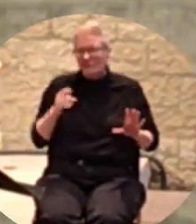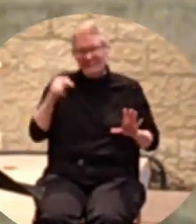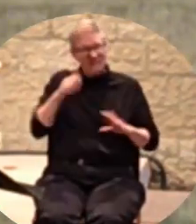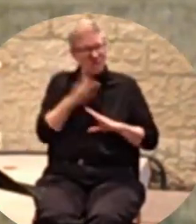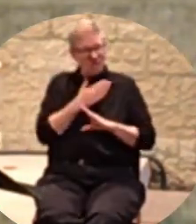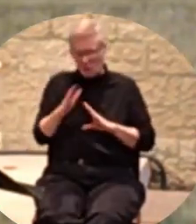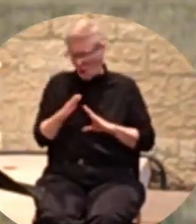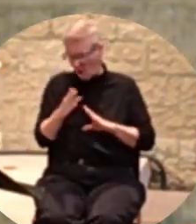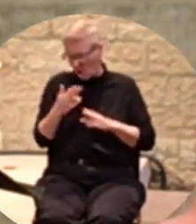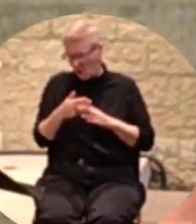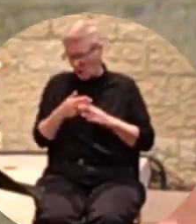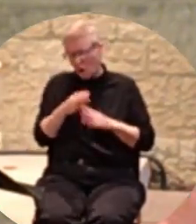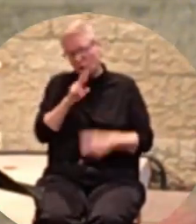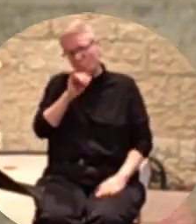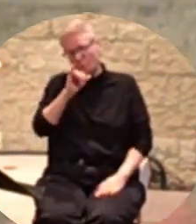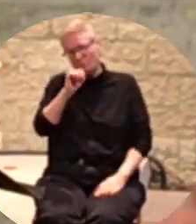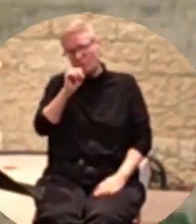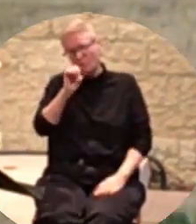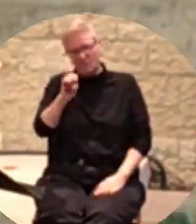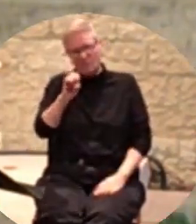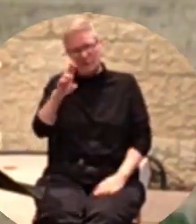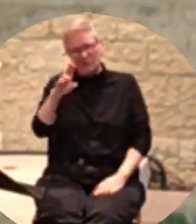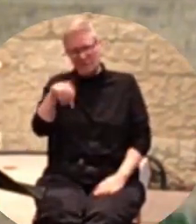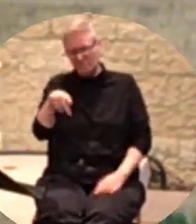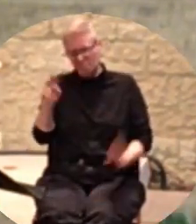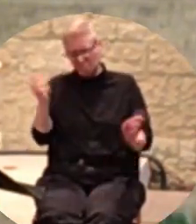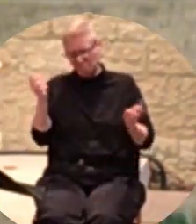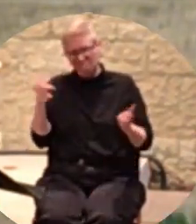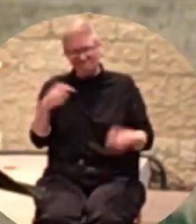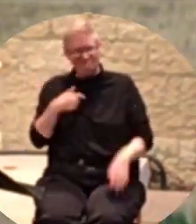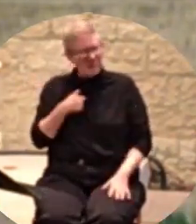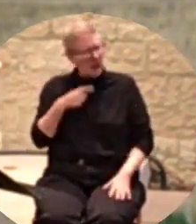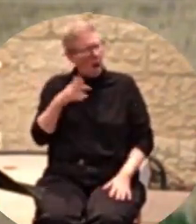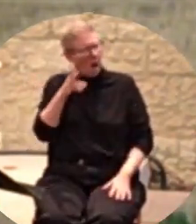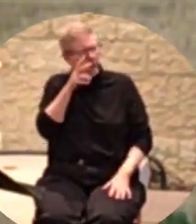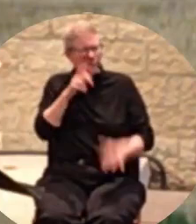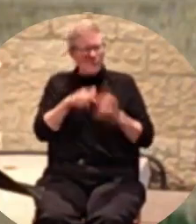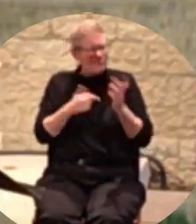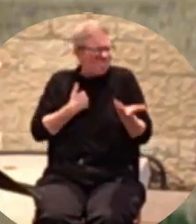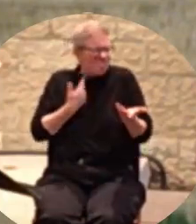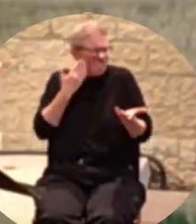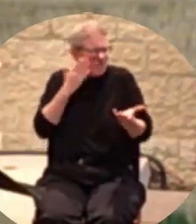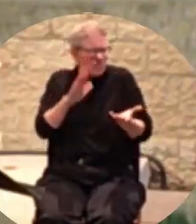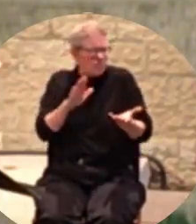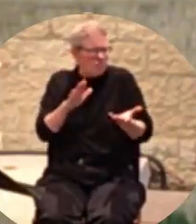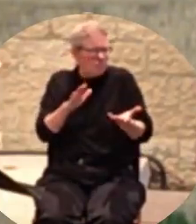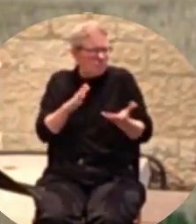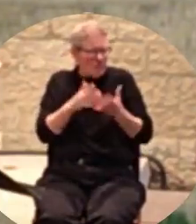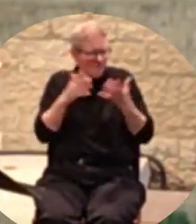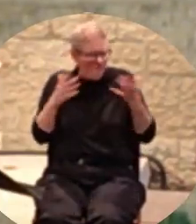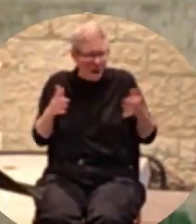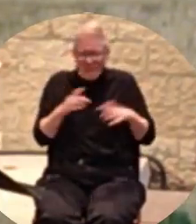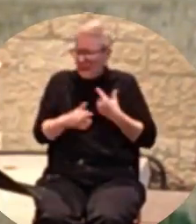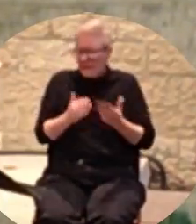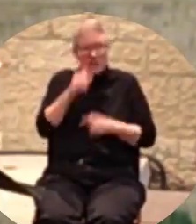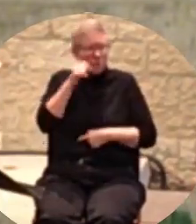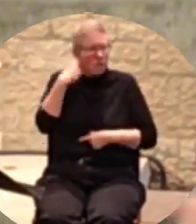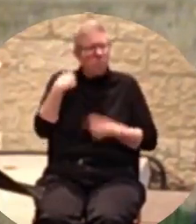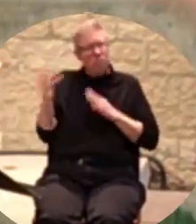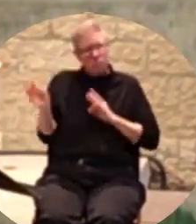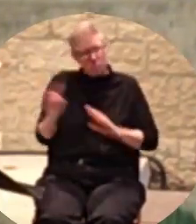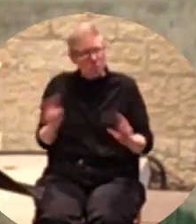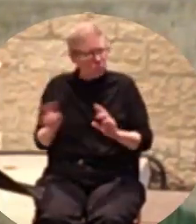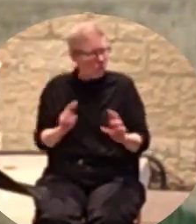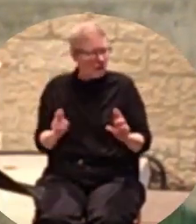it, but I really didn't know a lot about the song. And yesterday, as I was getting ready to prepare this lesson,